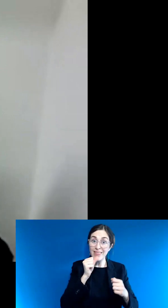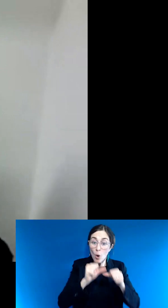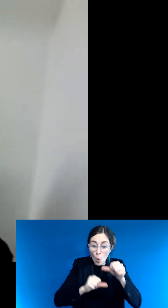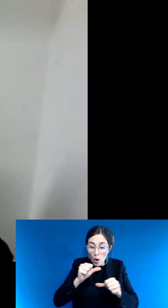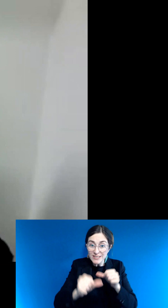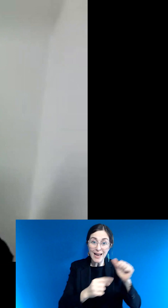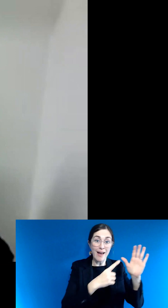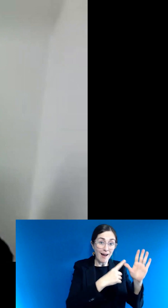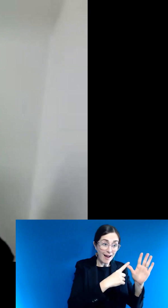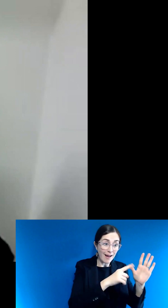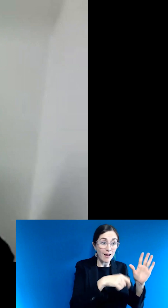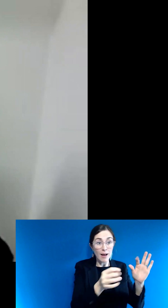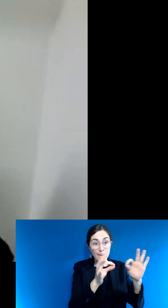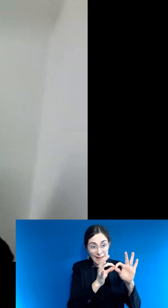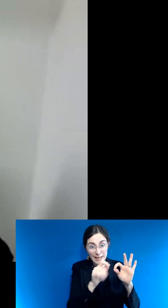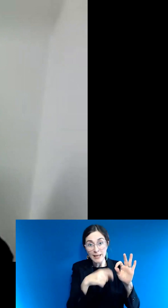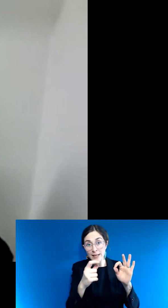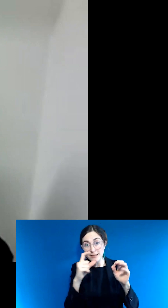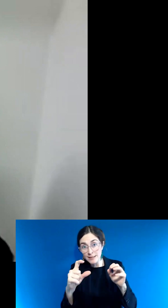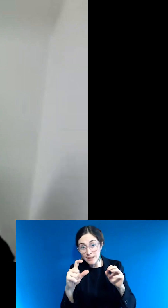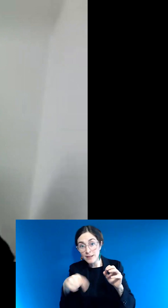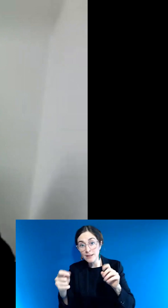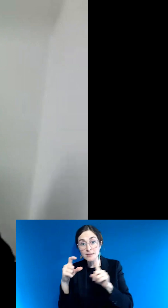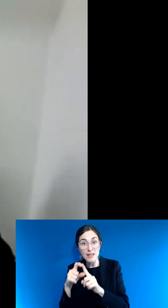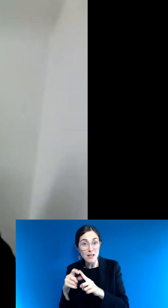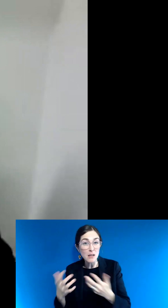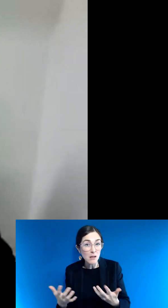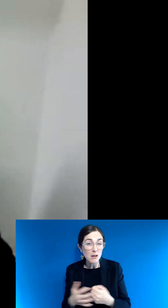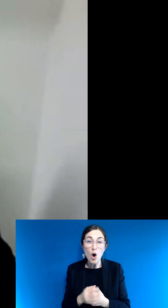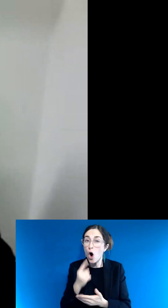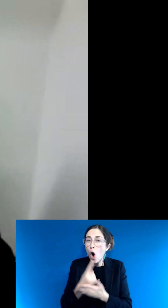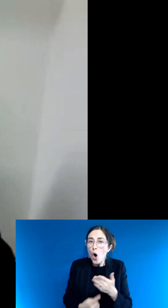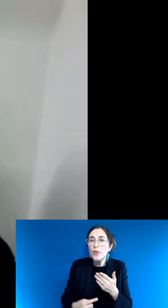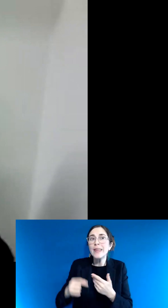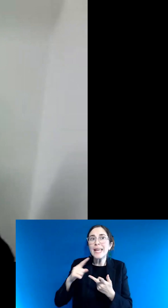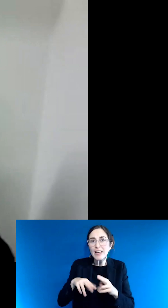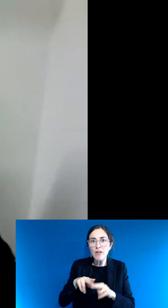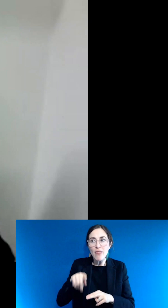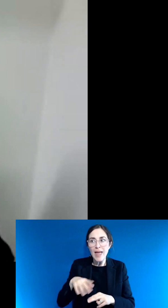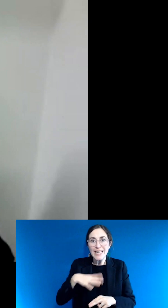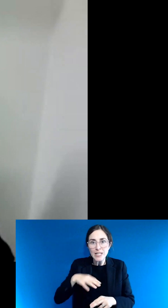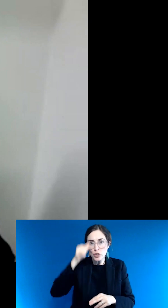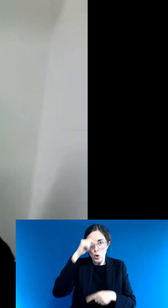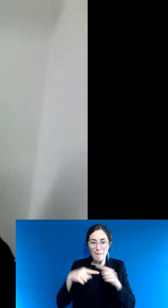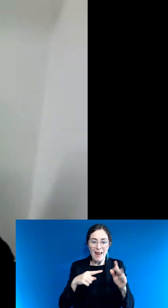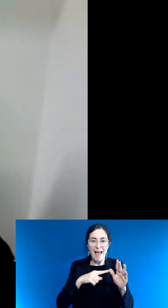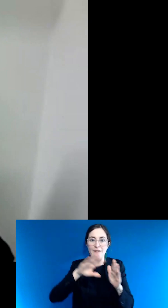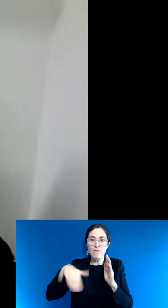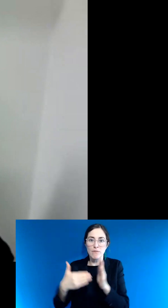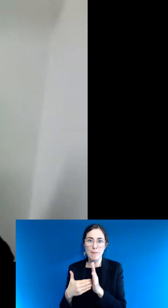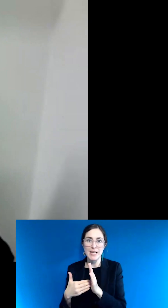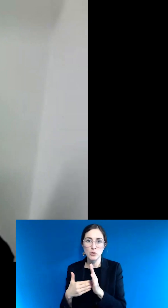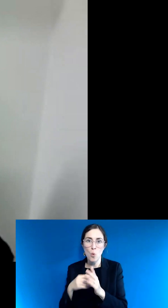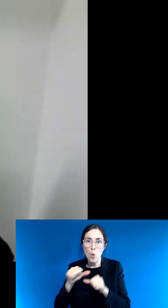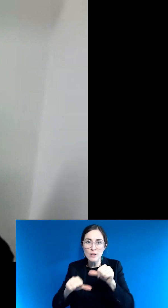have enough literacy knowledge now that they might look things up in alphabetical order? If so, definitely.